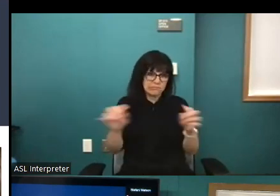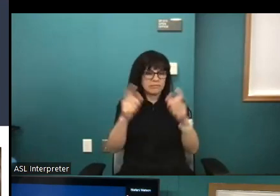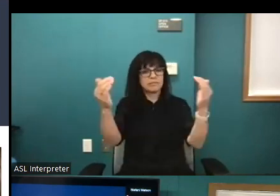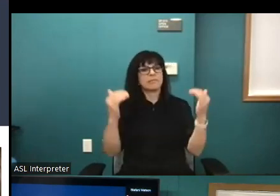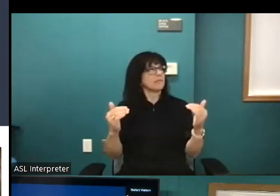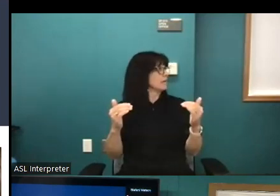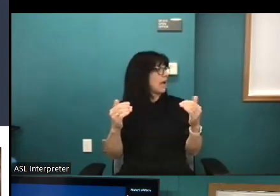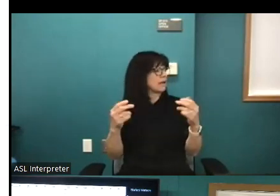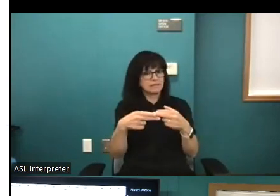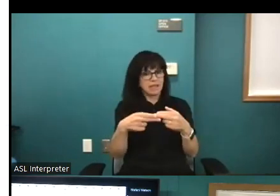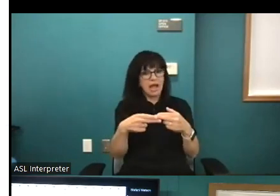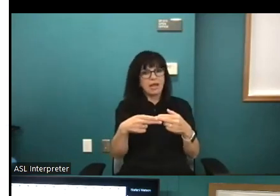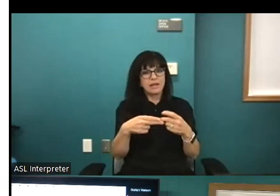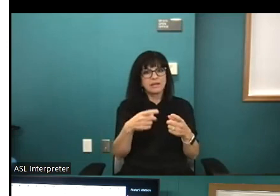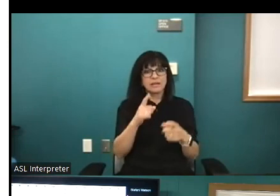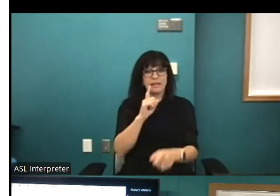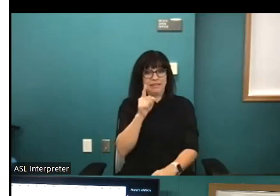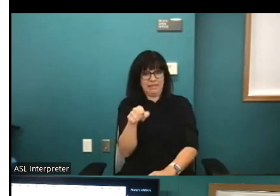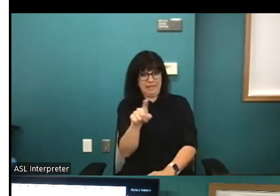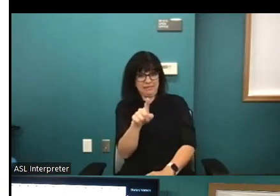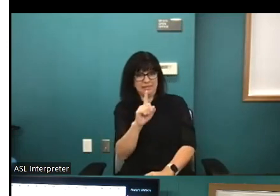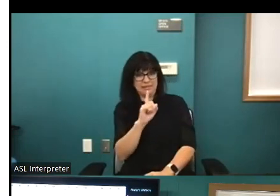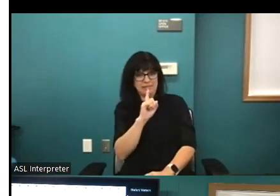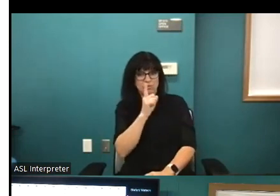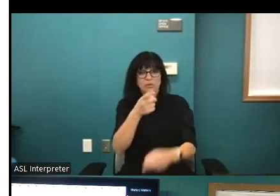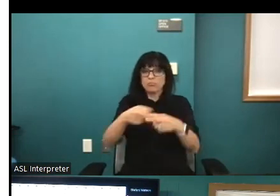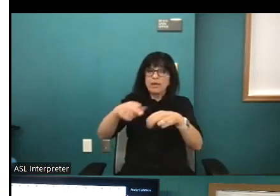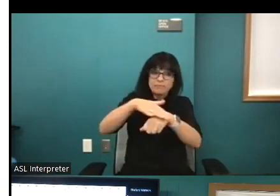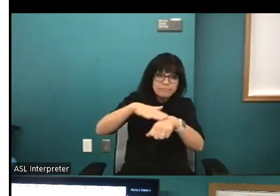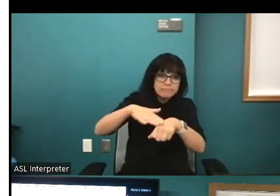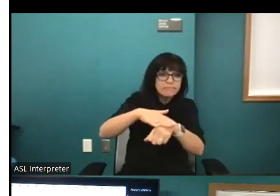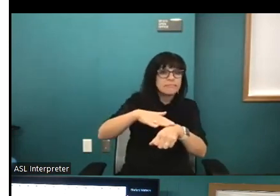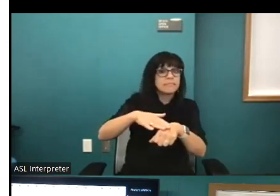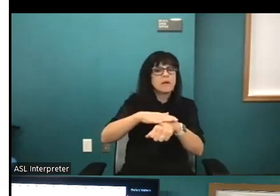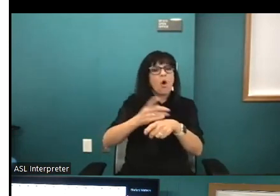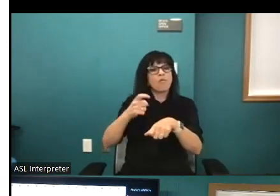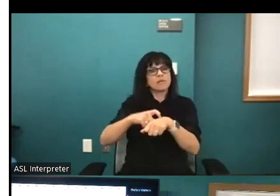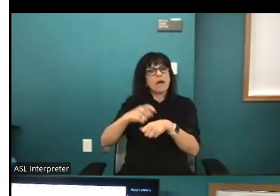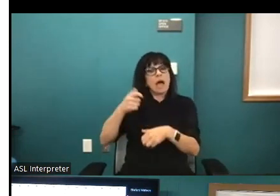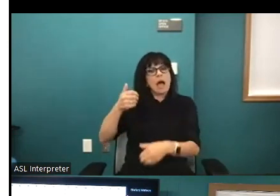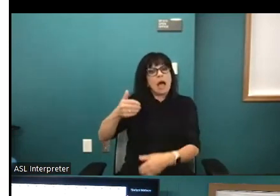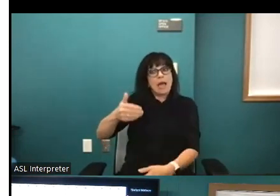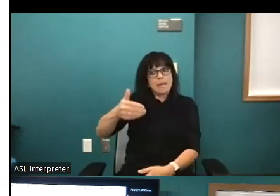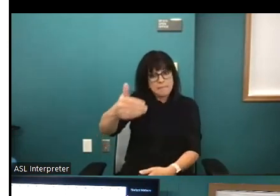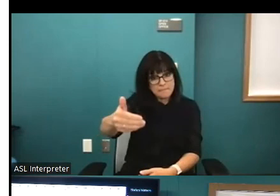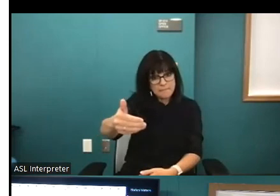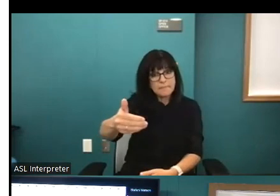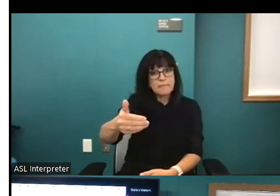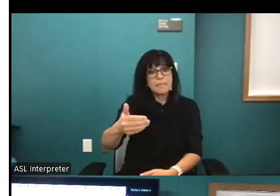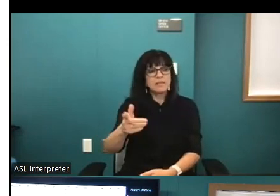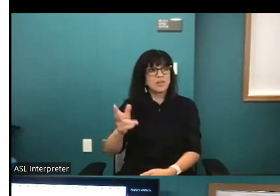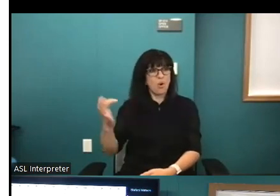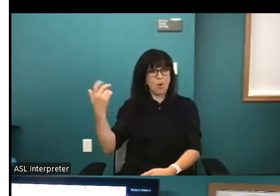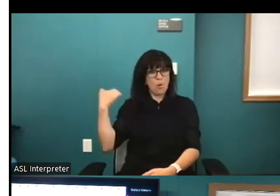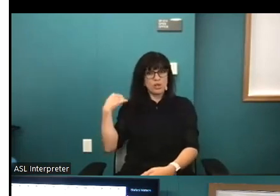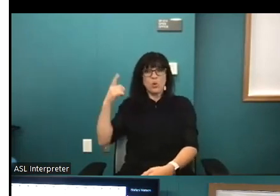next screen. This is a really brief overview of like over time. You know, this is way back